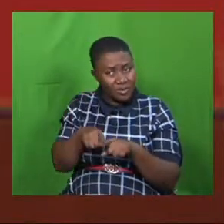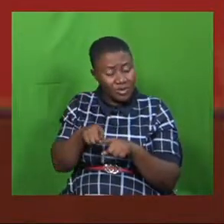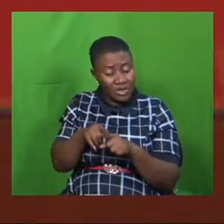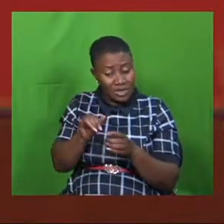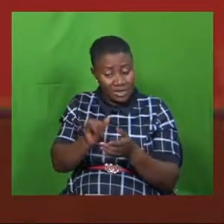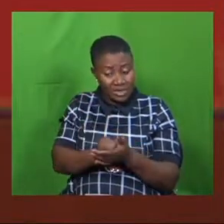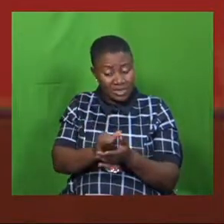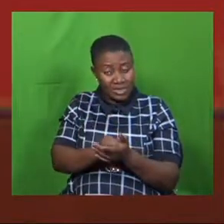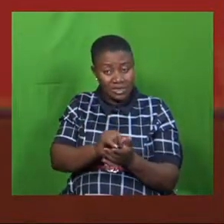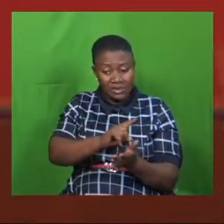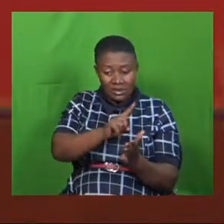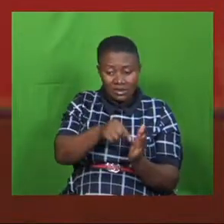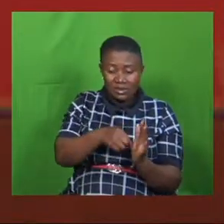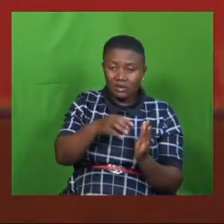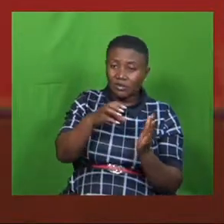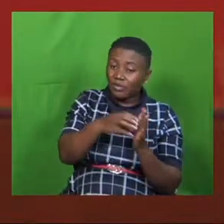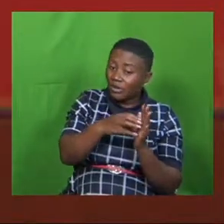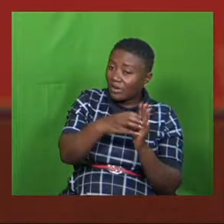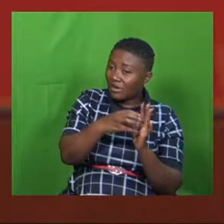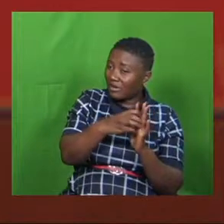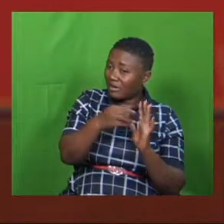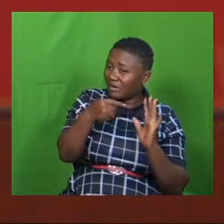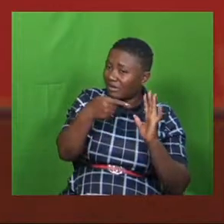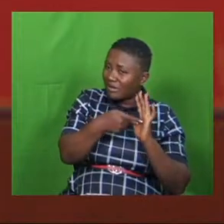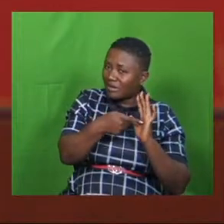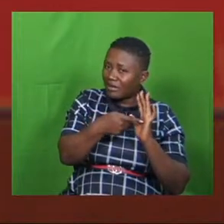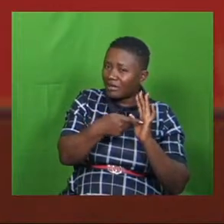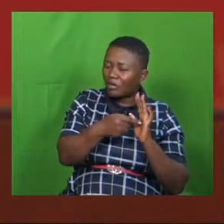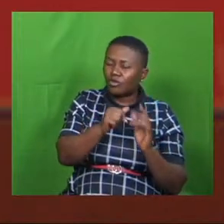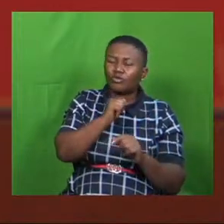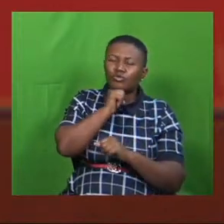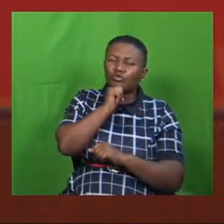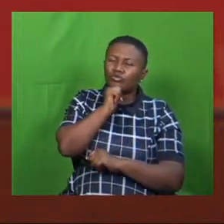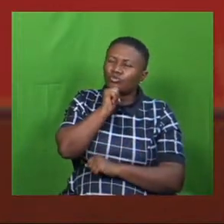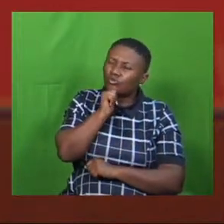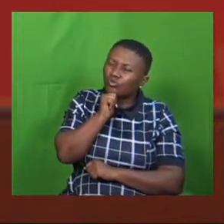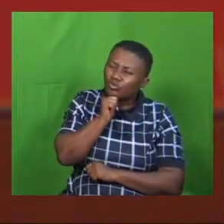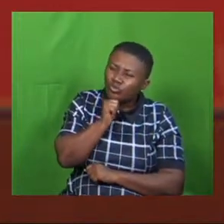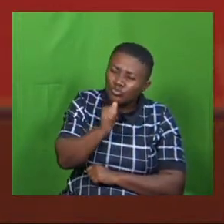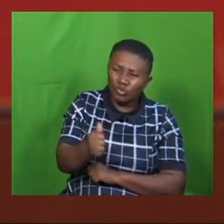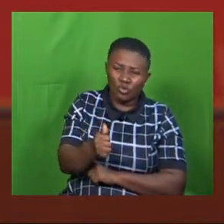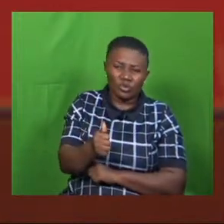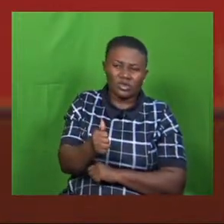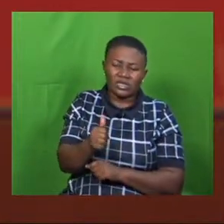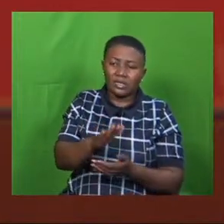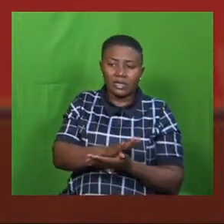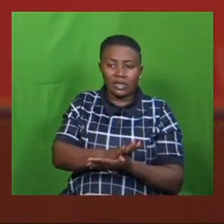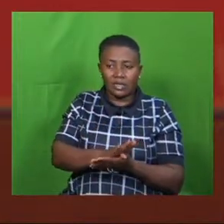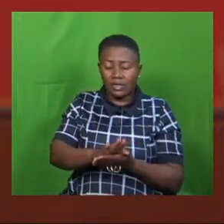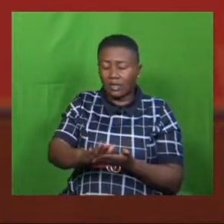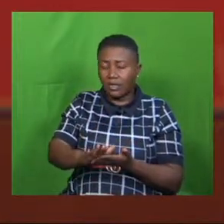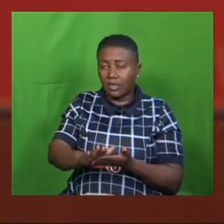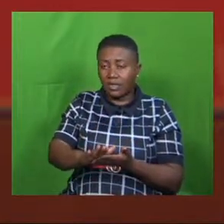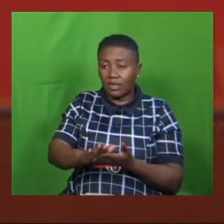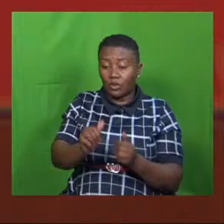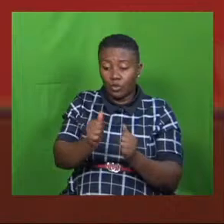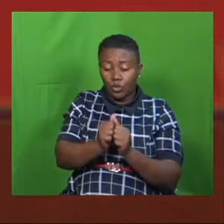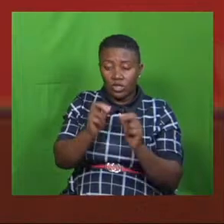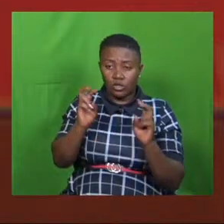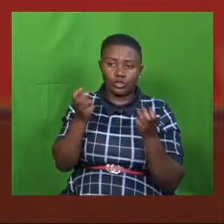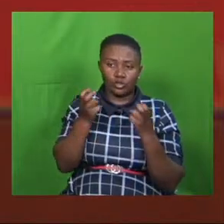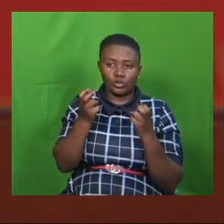paragraph is not really very germane to the issue that is before the